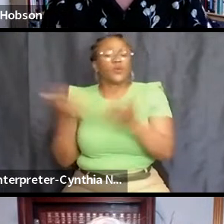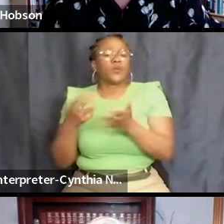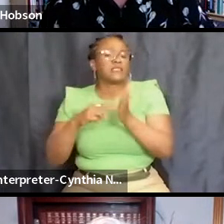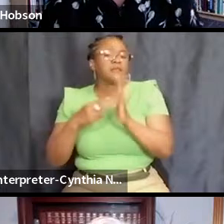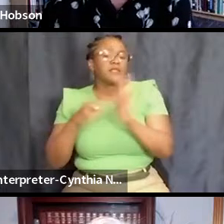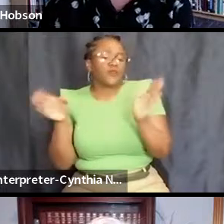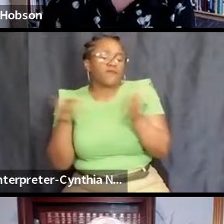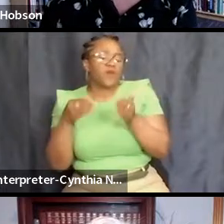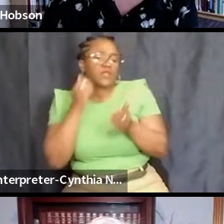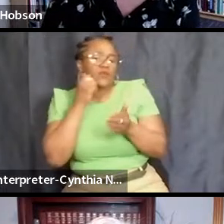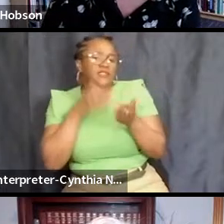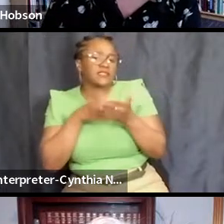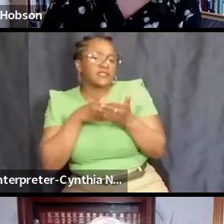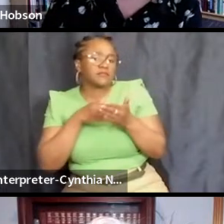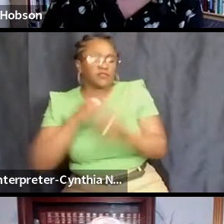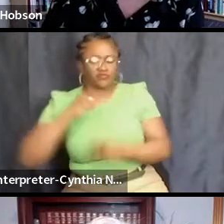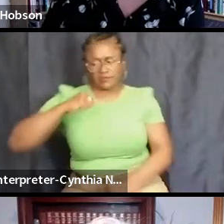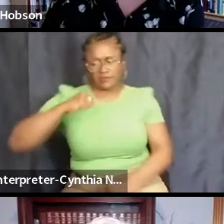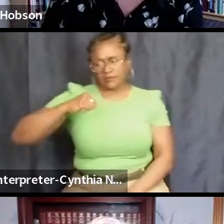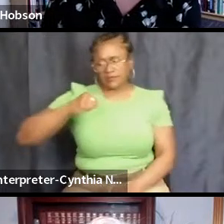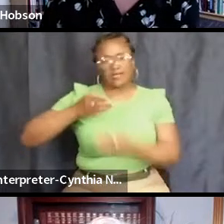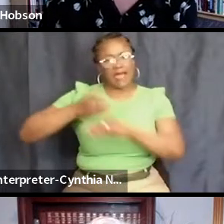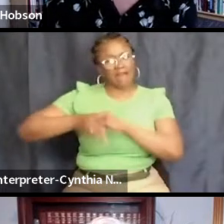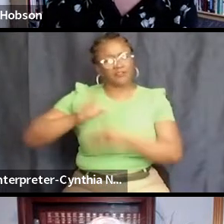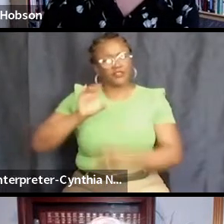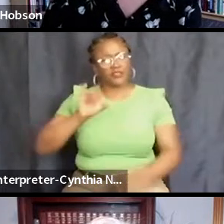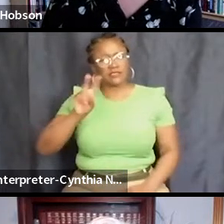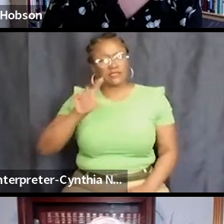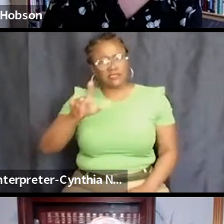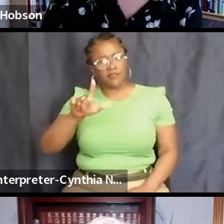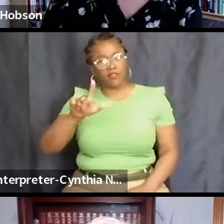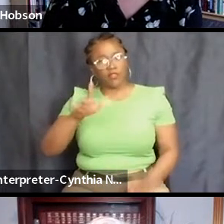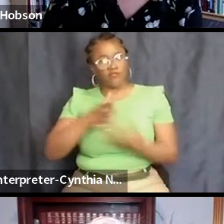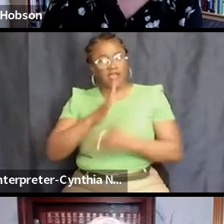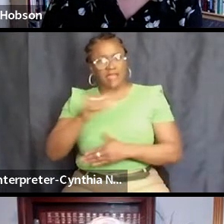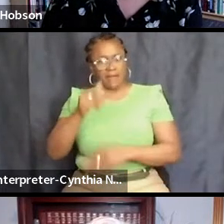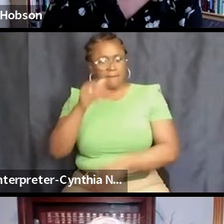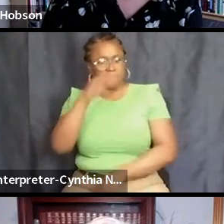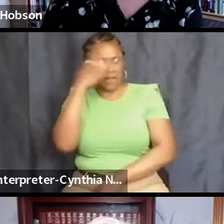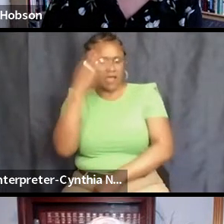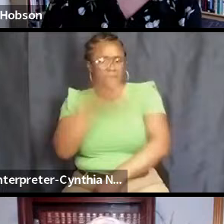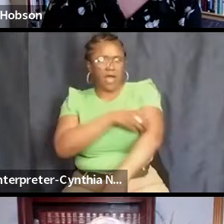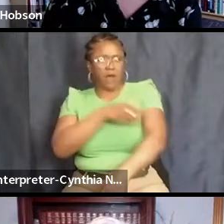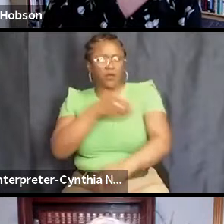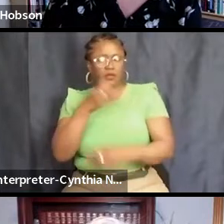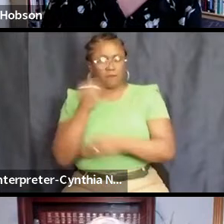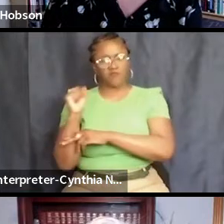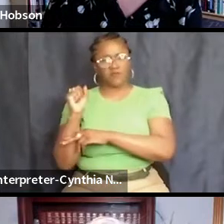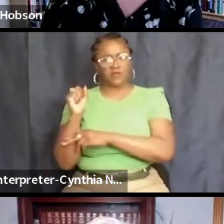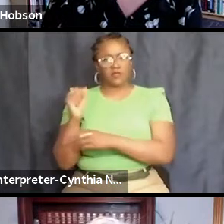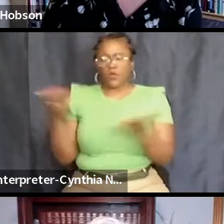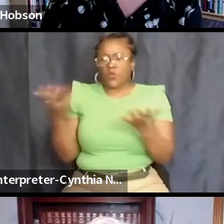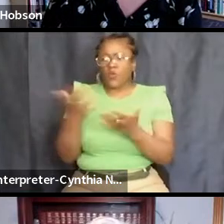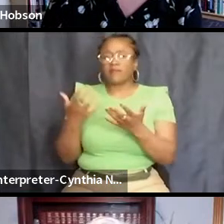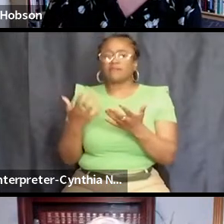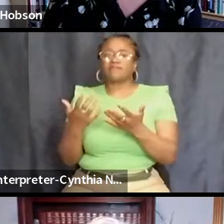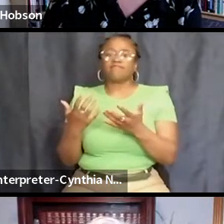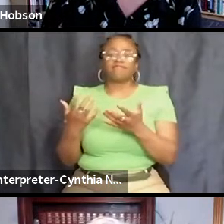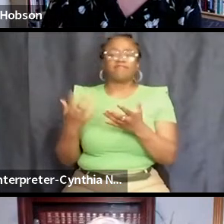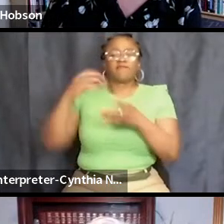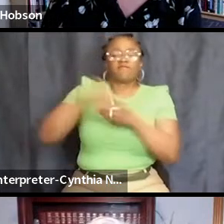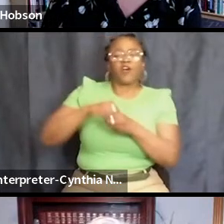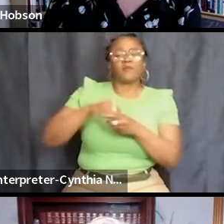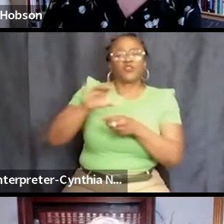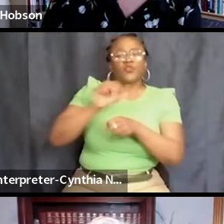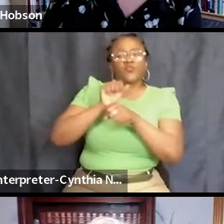focus on racism and resistance after the civil rights and Black Power movements? What intervention does your work make to show us this more